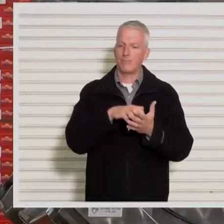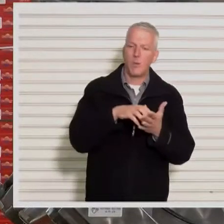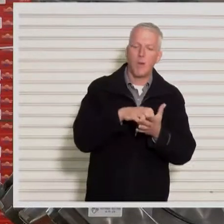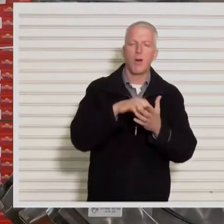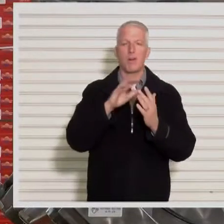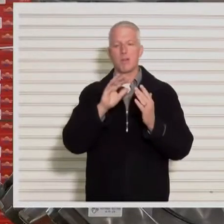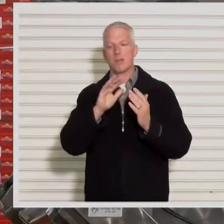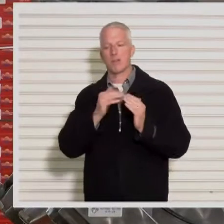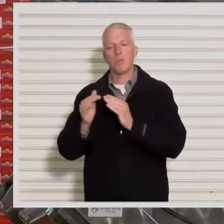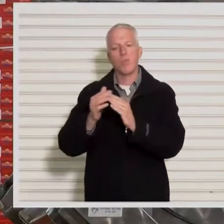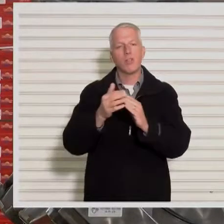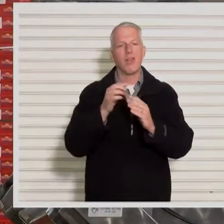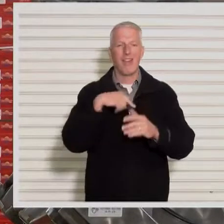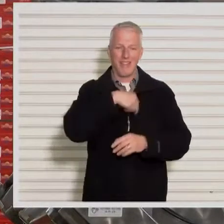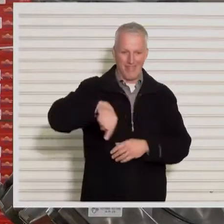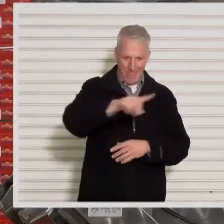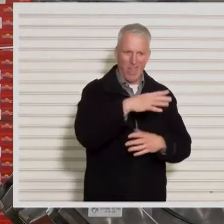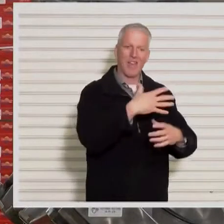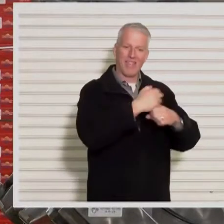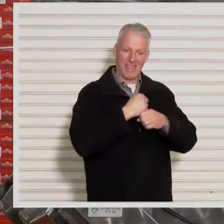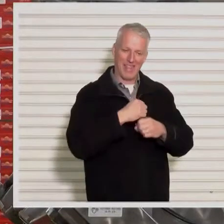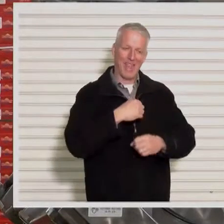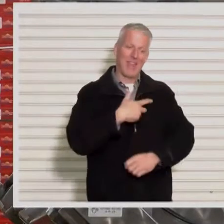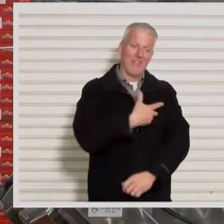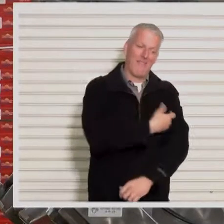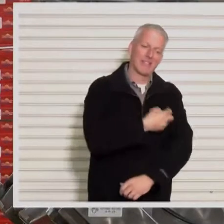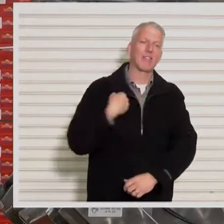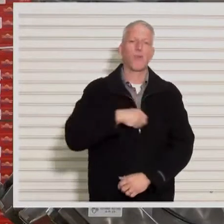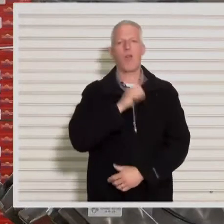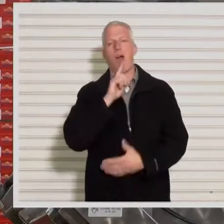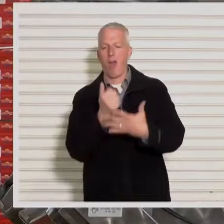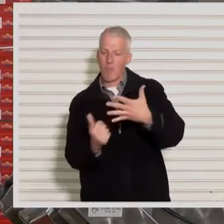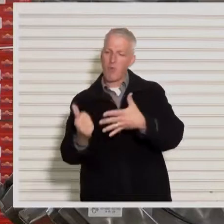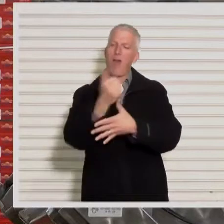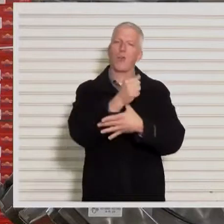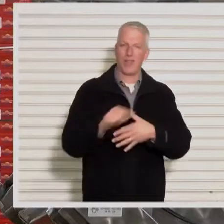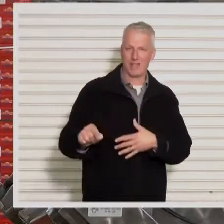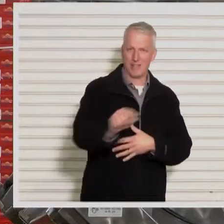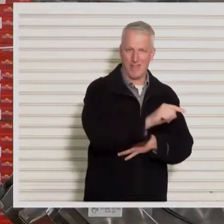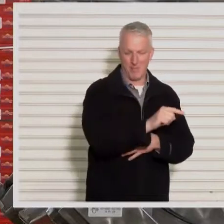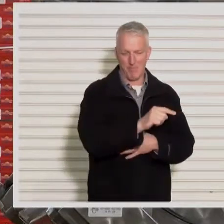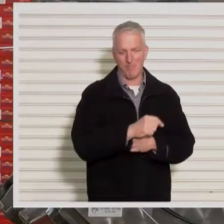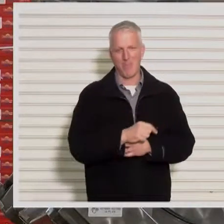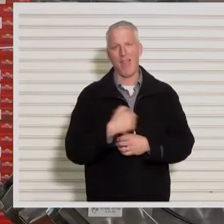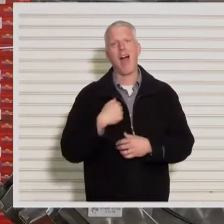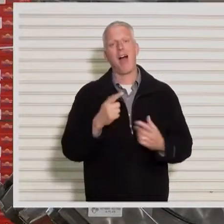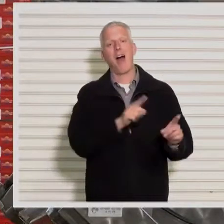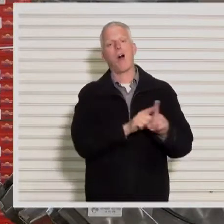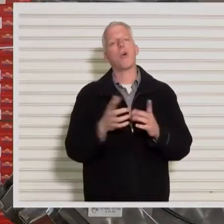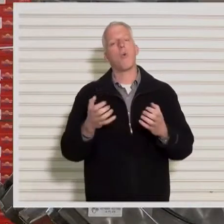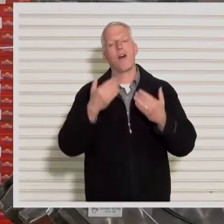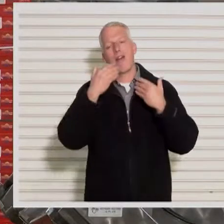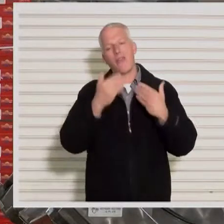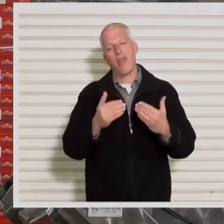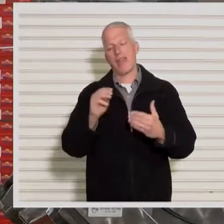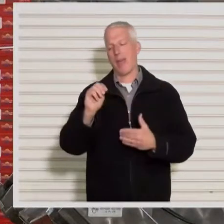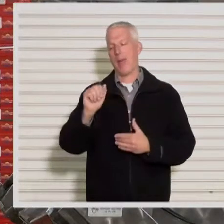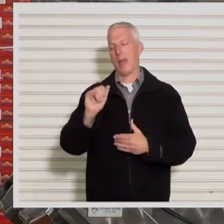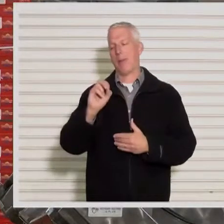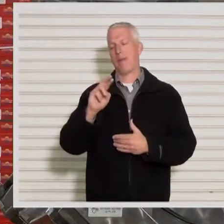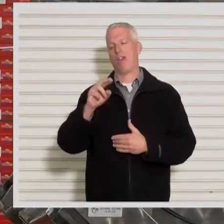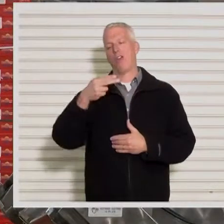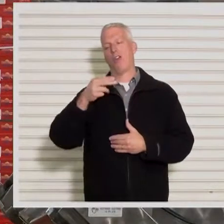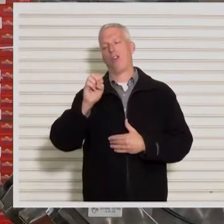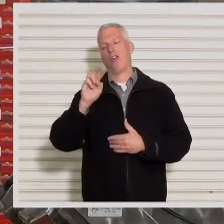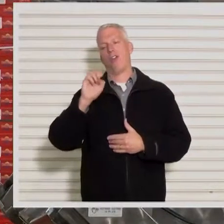they need, they're getting the vaccine, and we are prioritizing them. I also would like to thank Mayor Hernandez and the city of